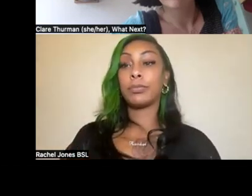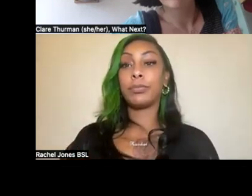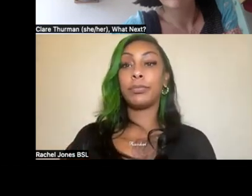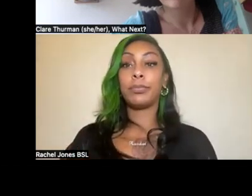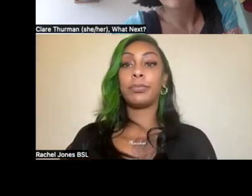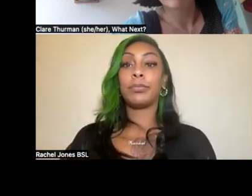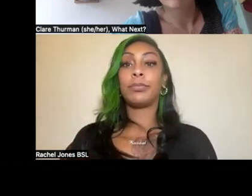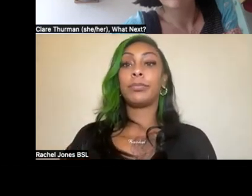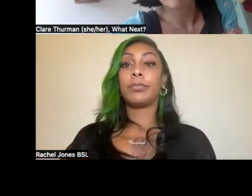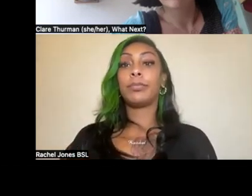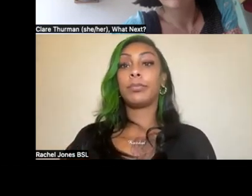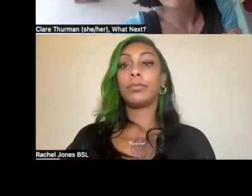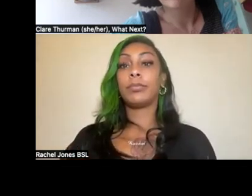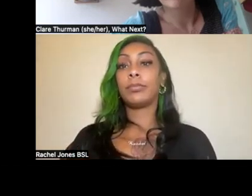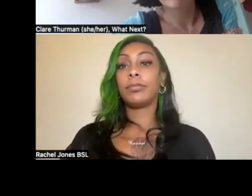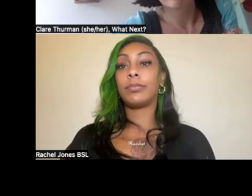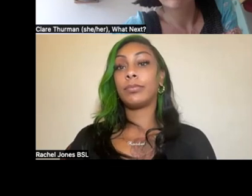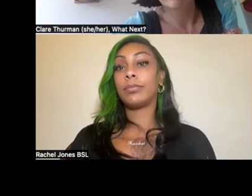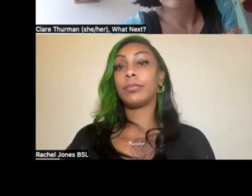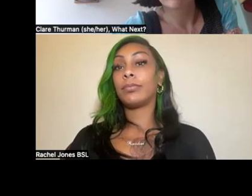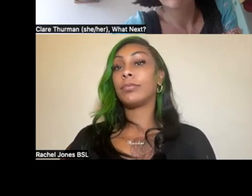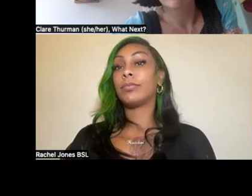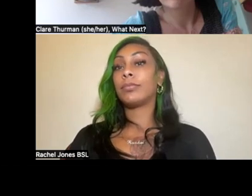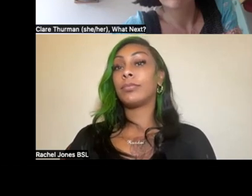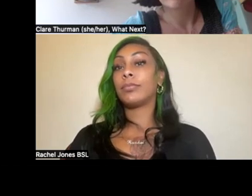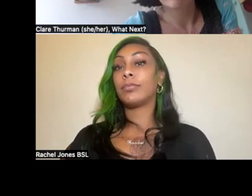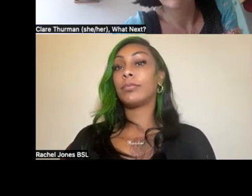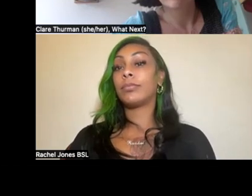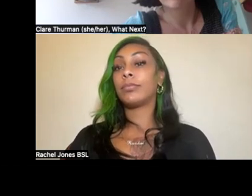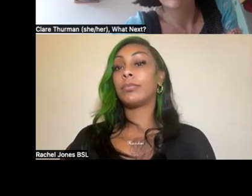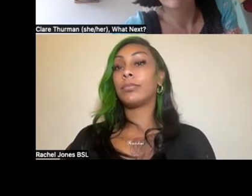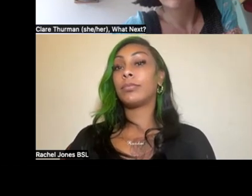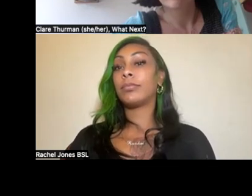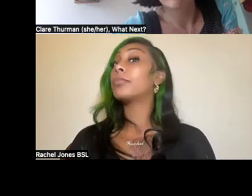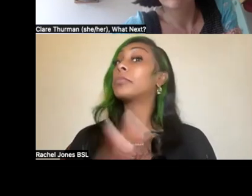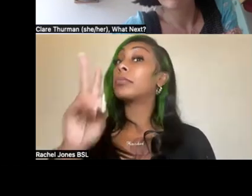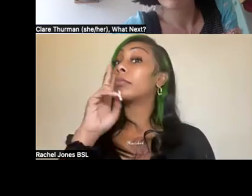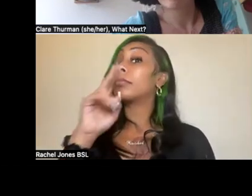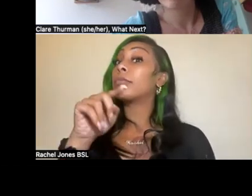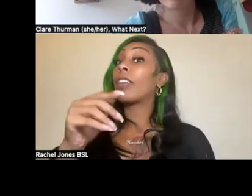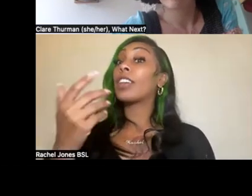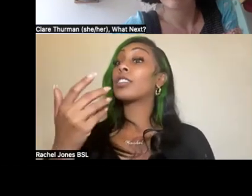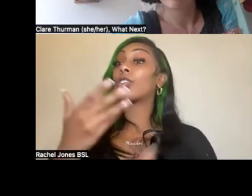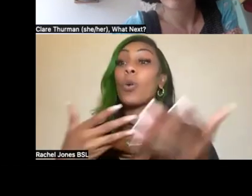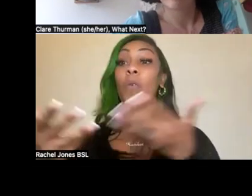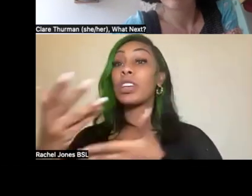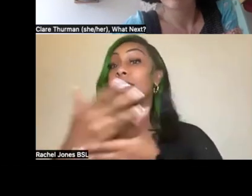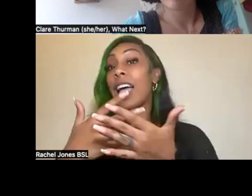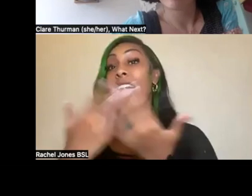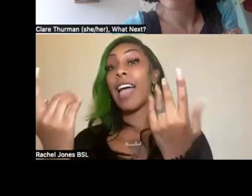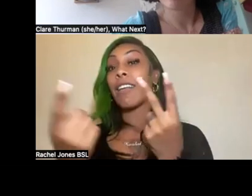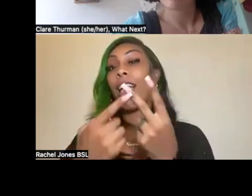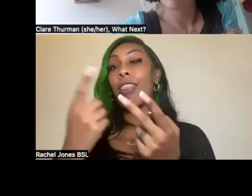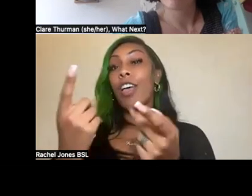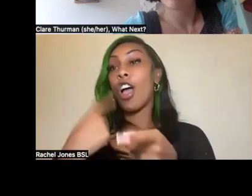Thanks, Paul. Can I see whether at this stage in the conversation, there's any other comments that people